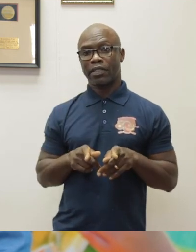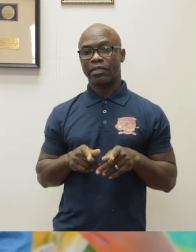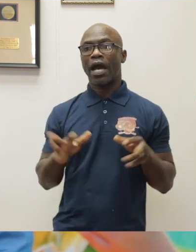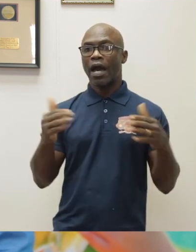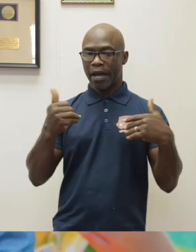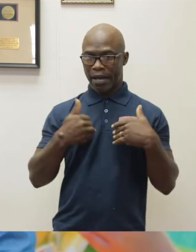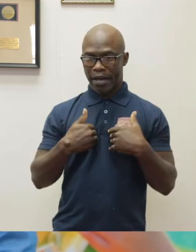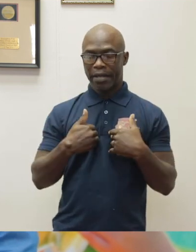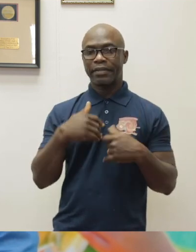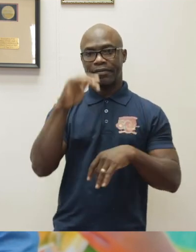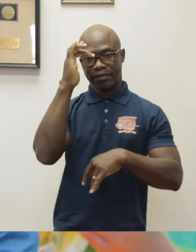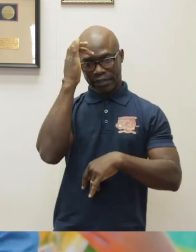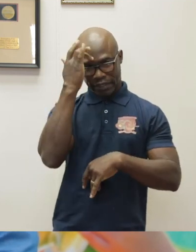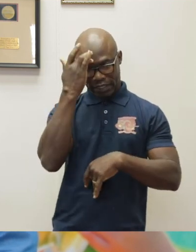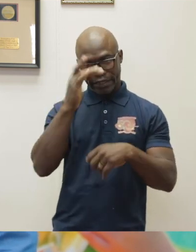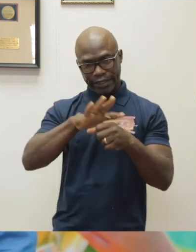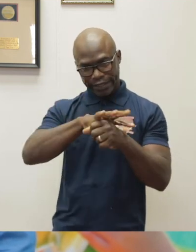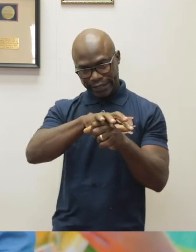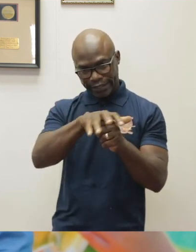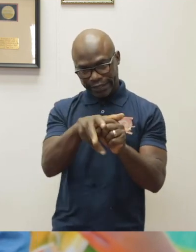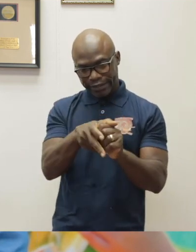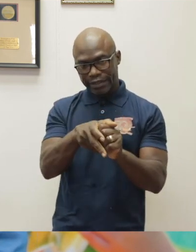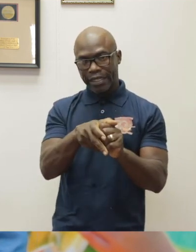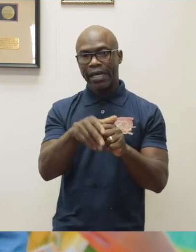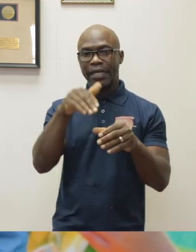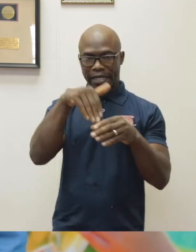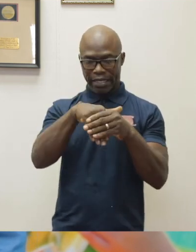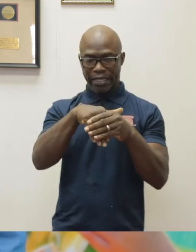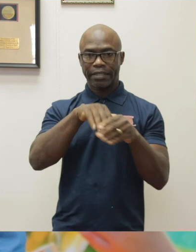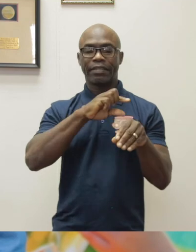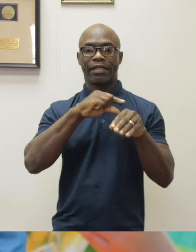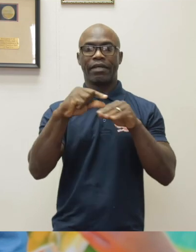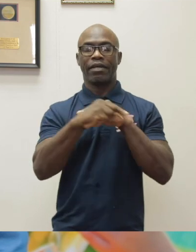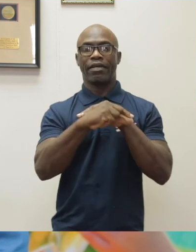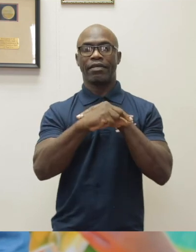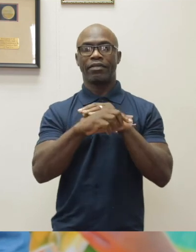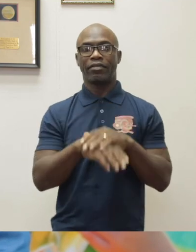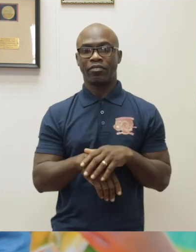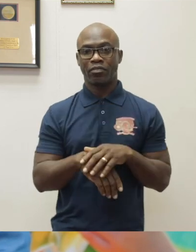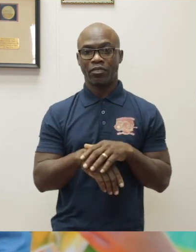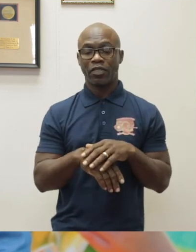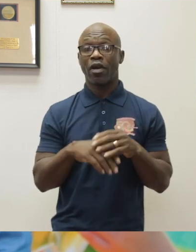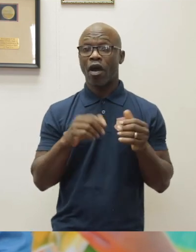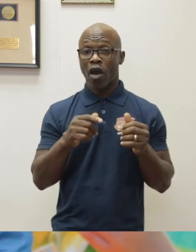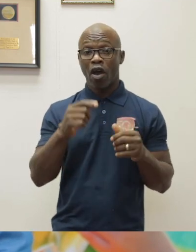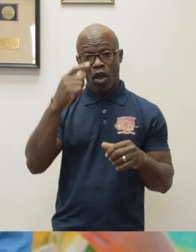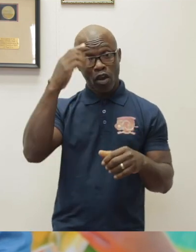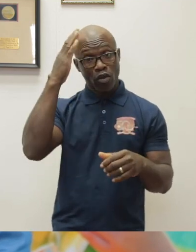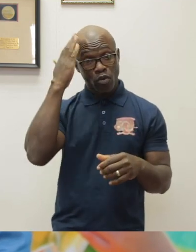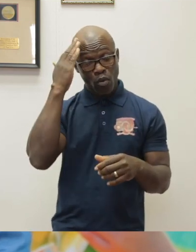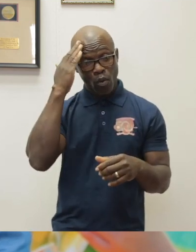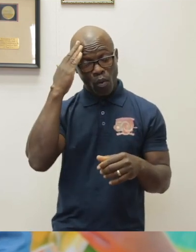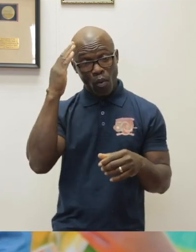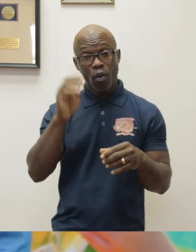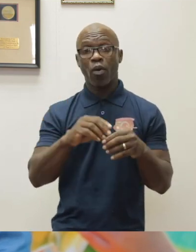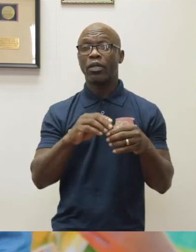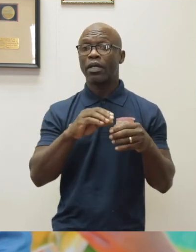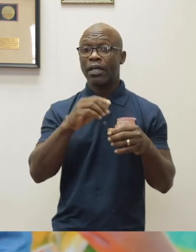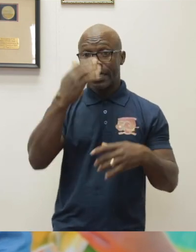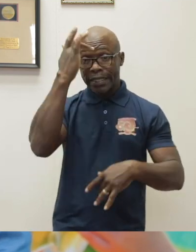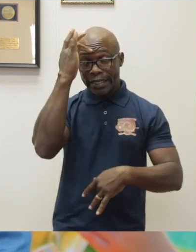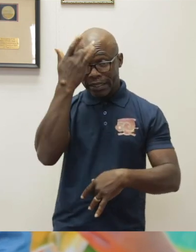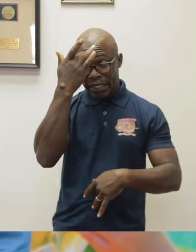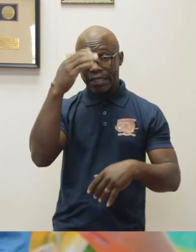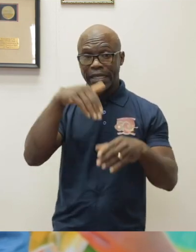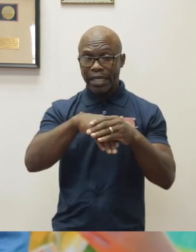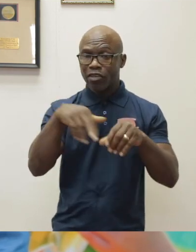contracted the coronavirus here in Guyana. Our confirmed cases in